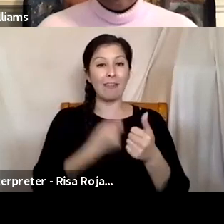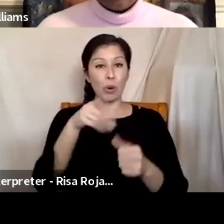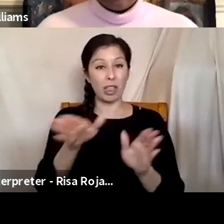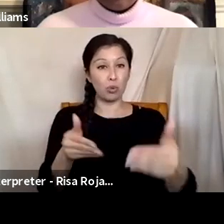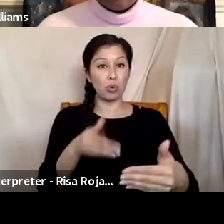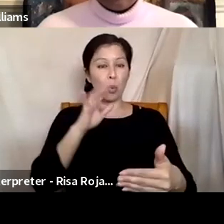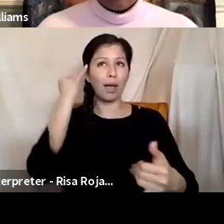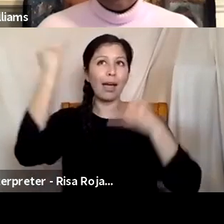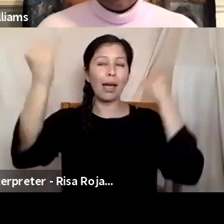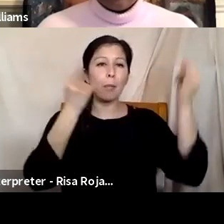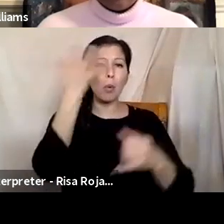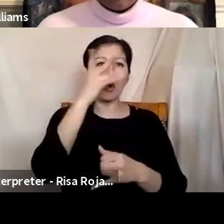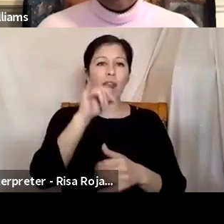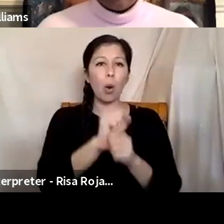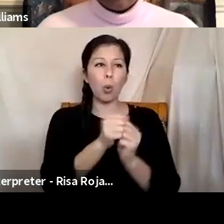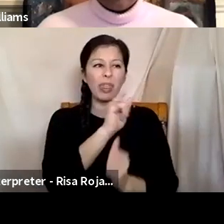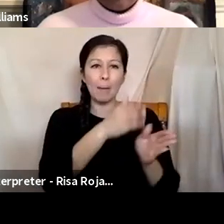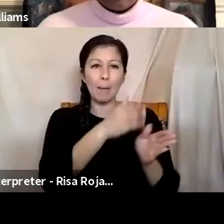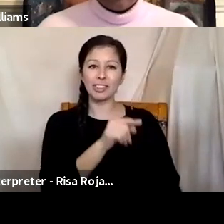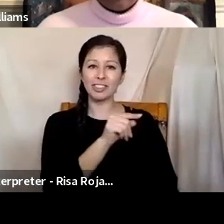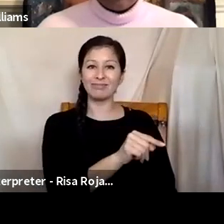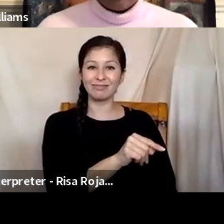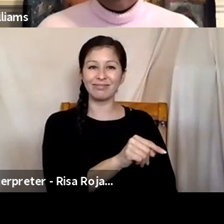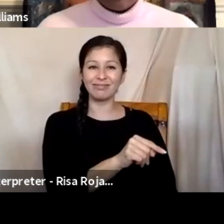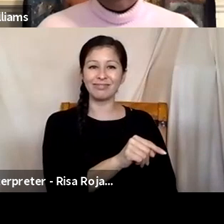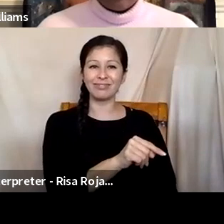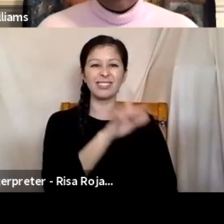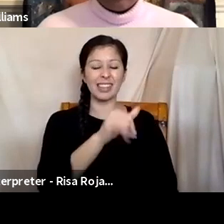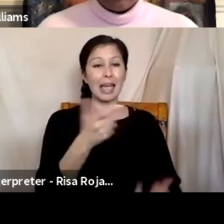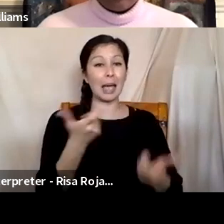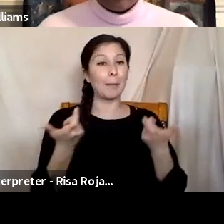would imagine what it would be like working with this person. Here's the